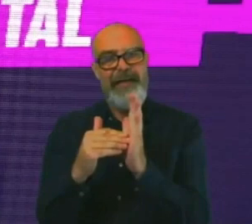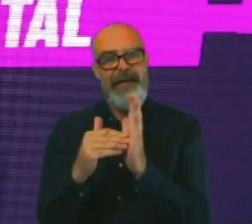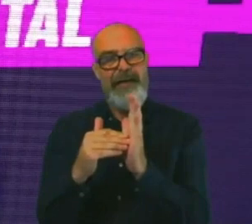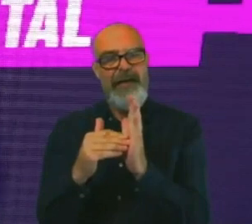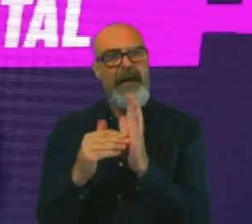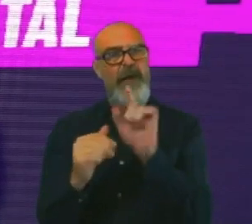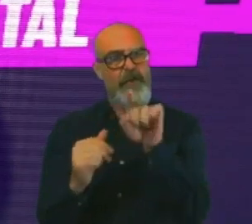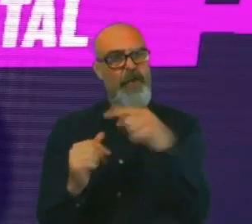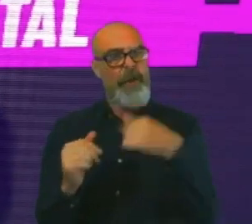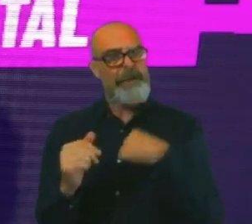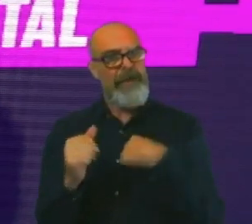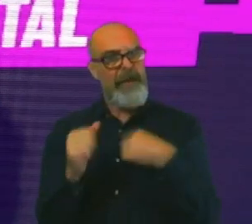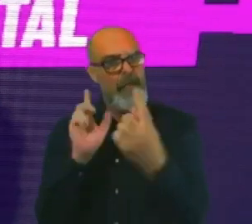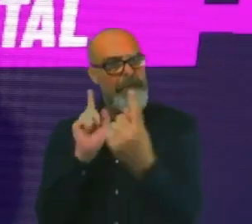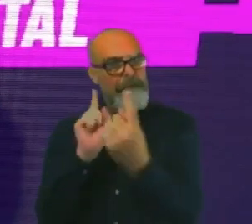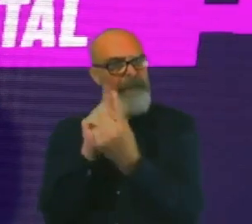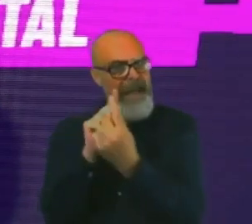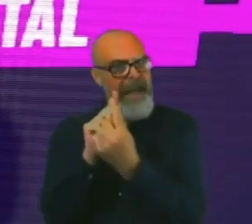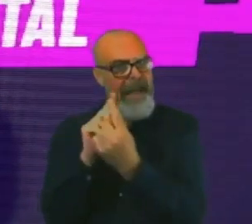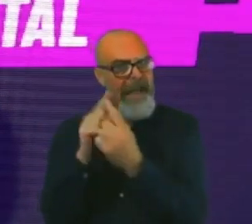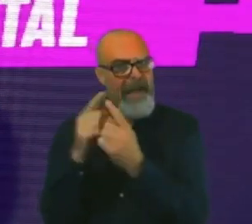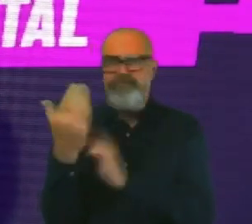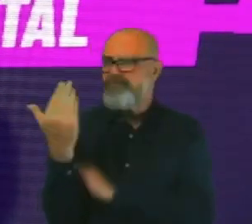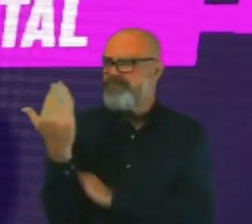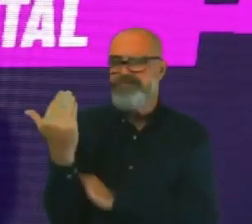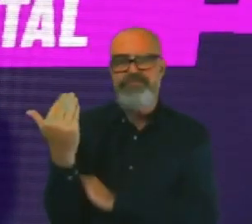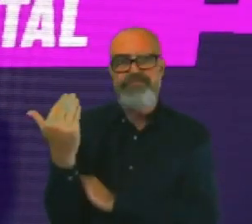met at an event a couple of years ago. Great to see you again.